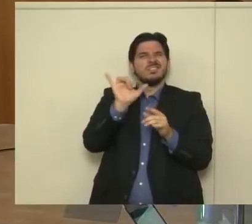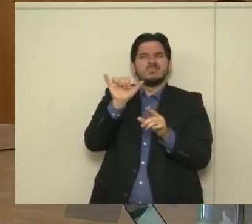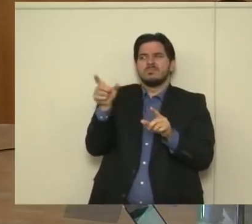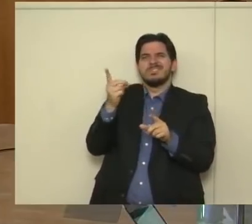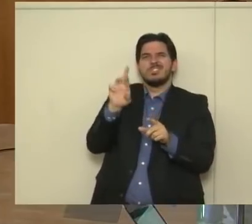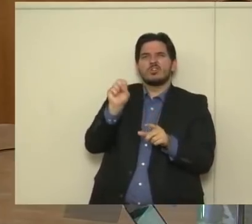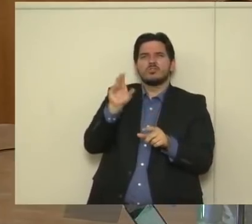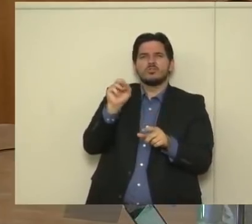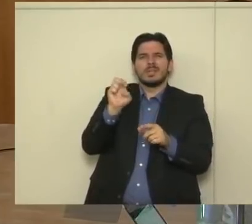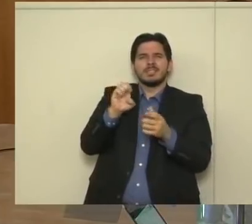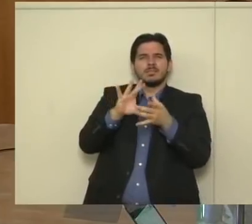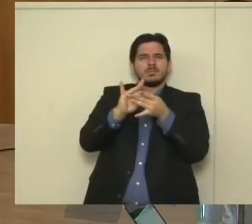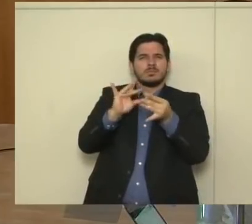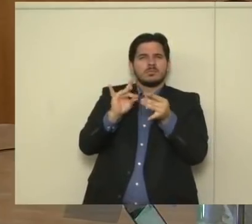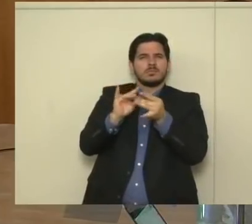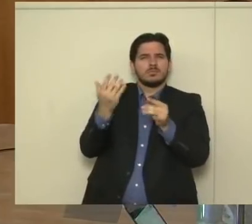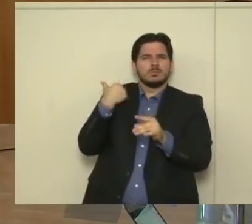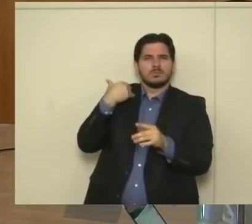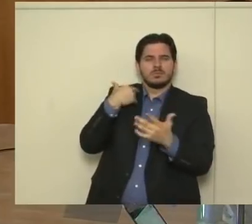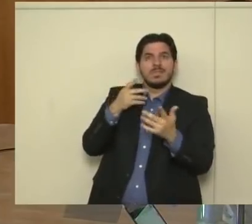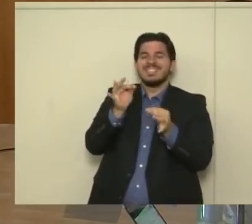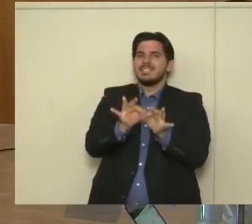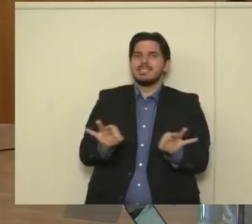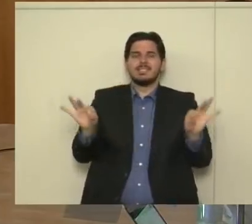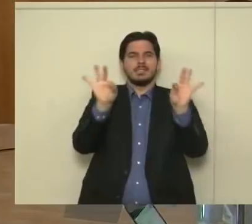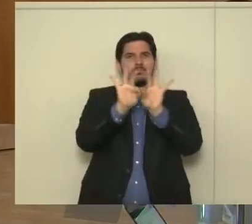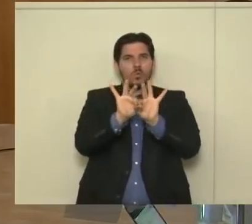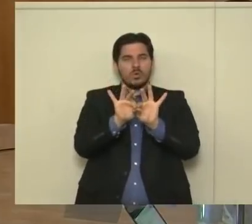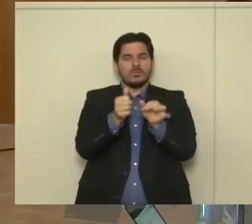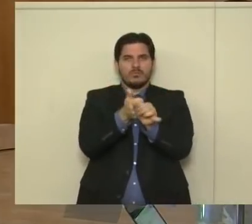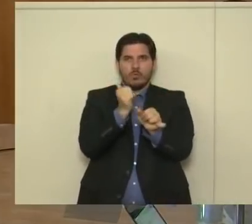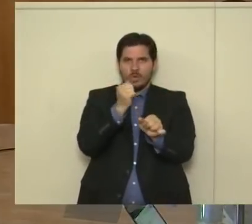this idea that we don't want to get into a situation where